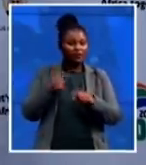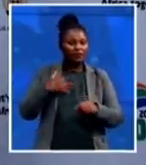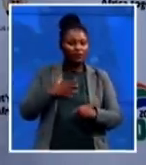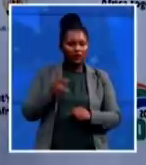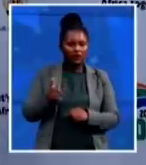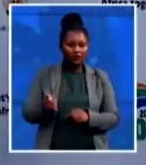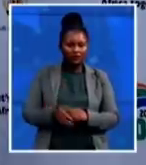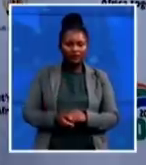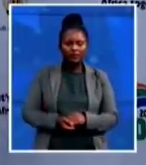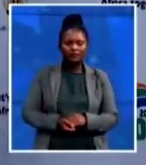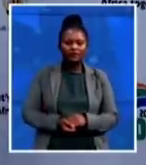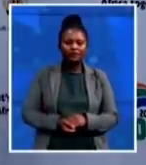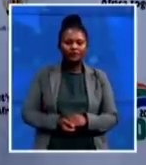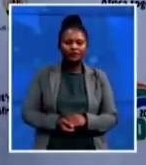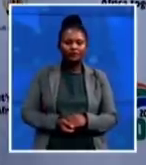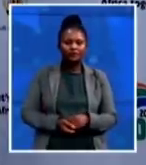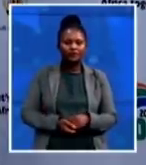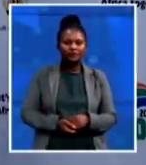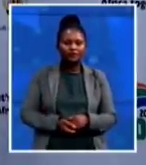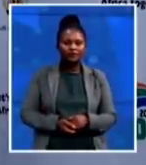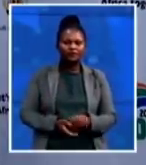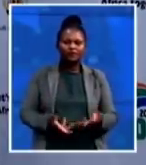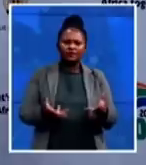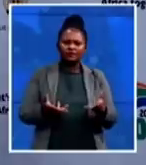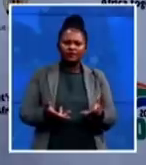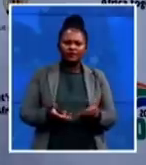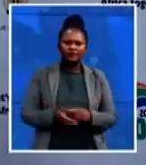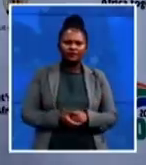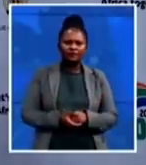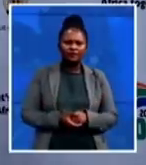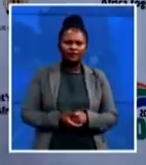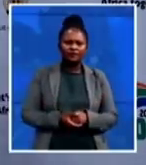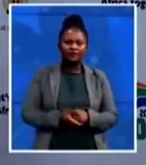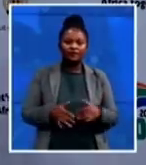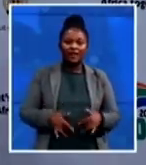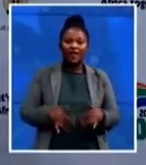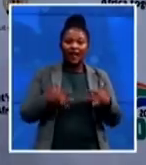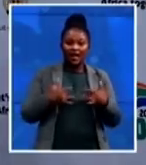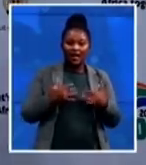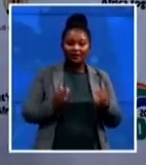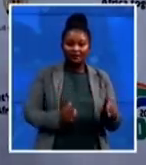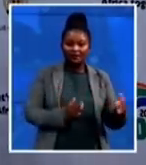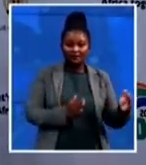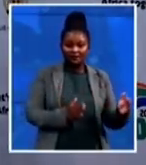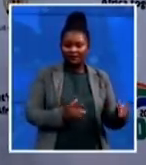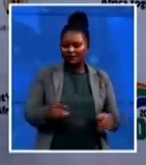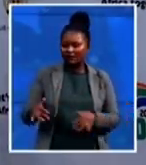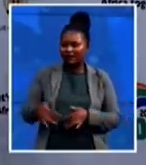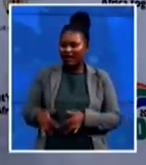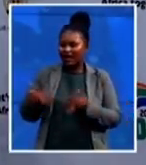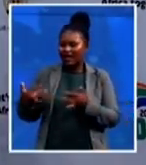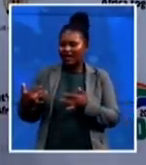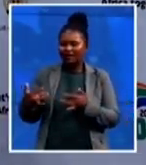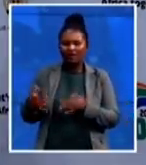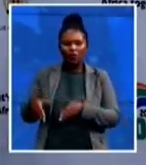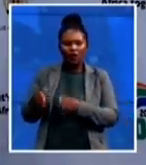Let's find a balance, I want to repeat this, between livelihoods and lives, saving lives. You